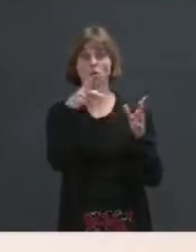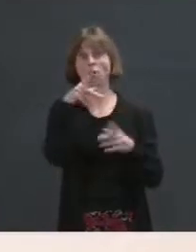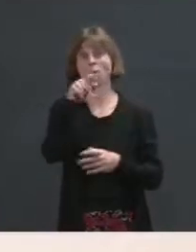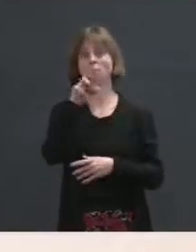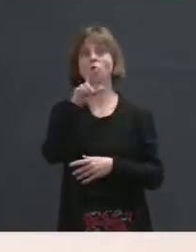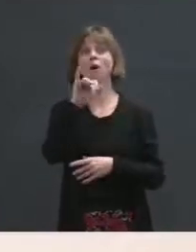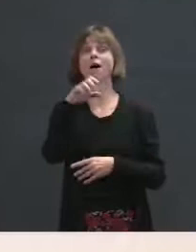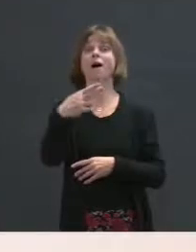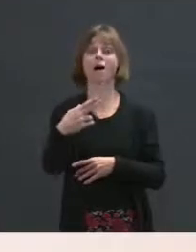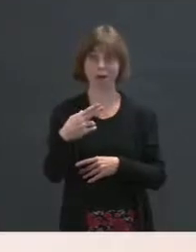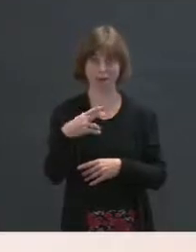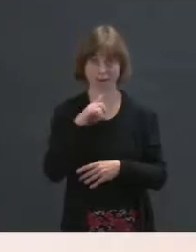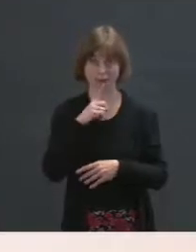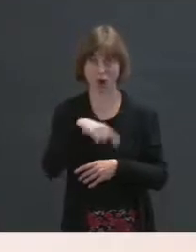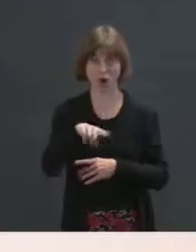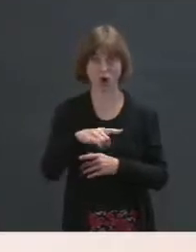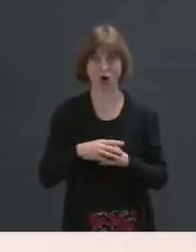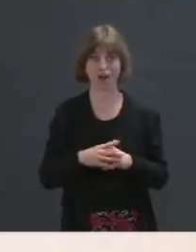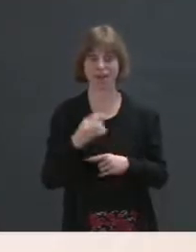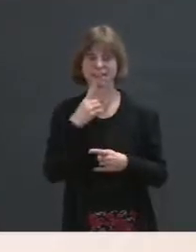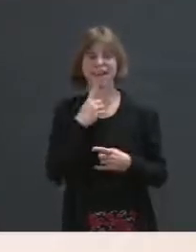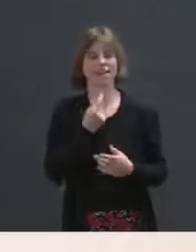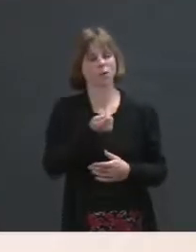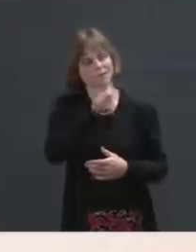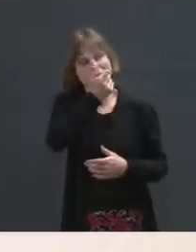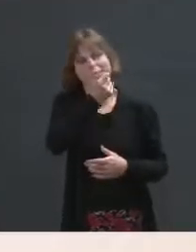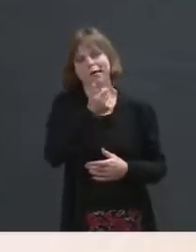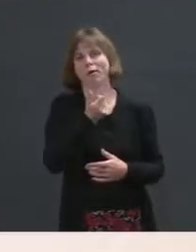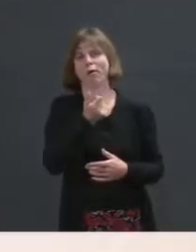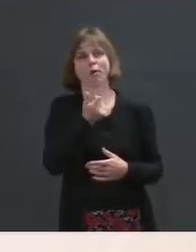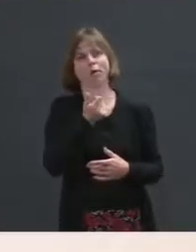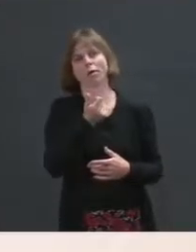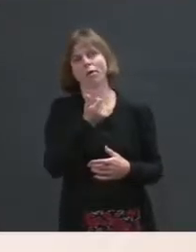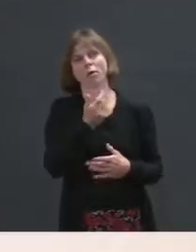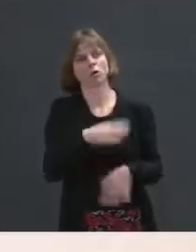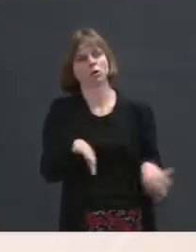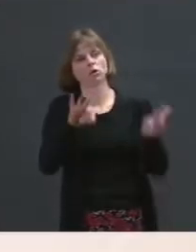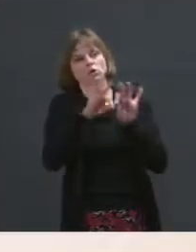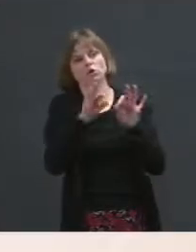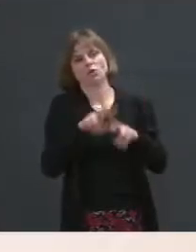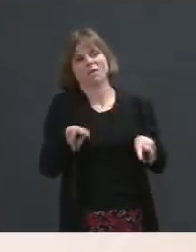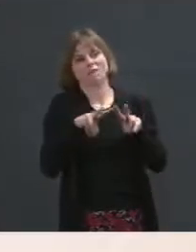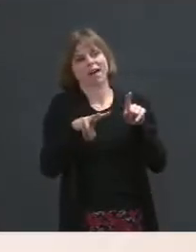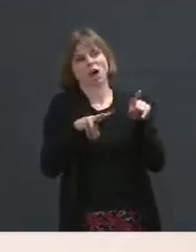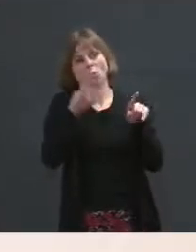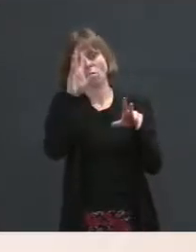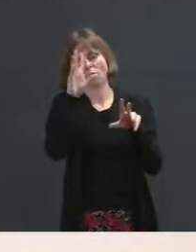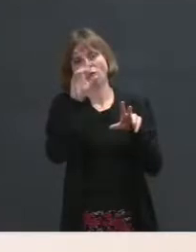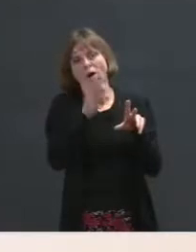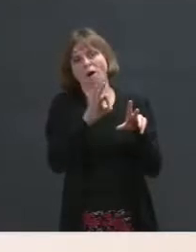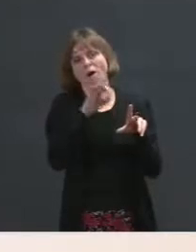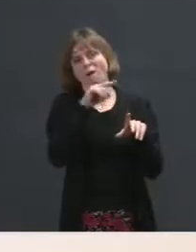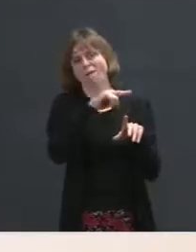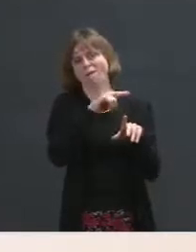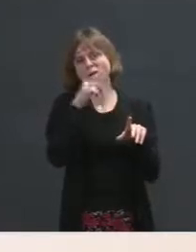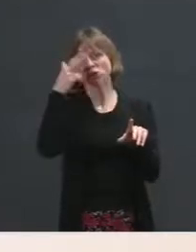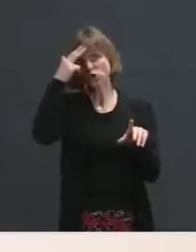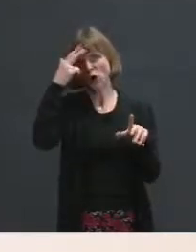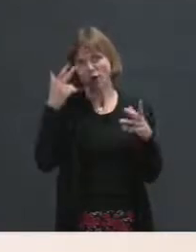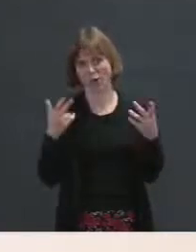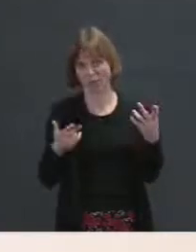little social redeeming value in the present government in Saudi Arabia. Any reason to believe his overall view of